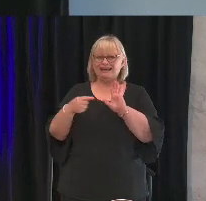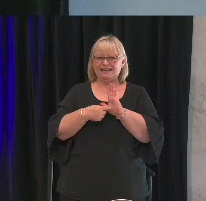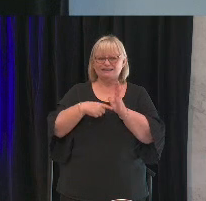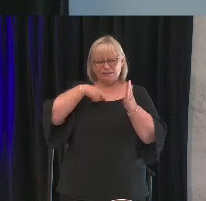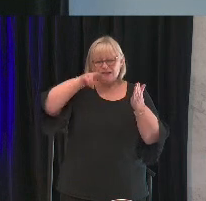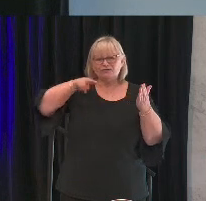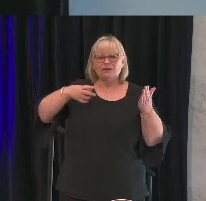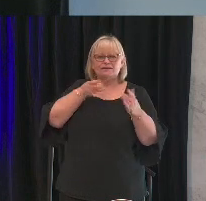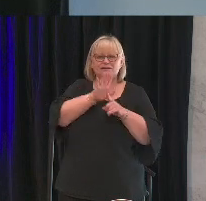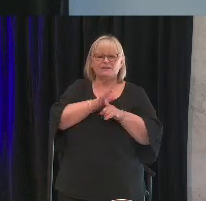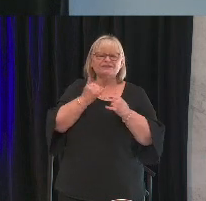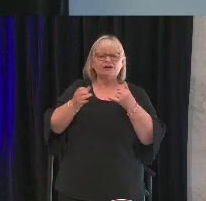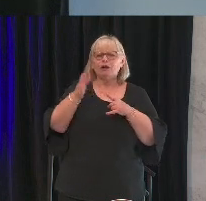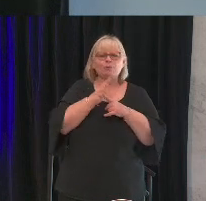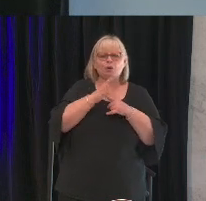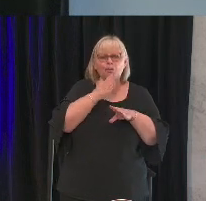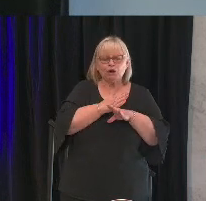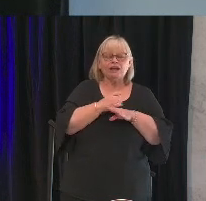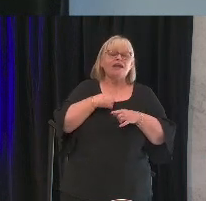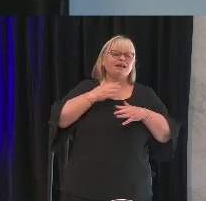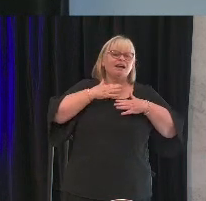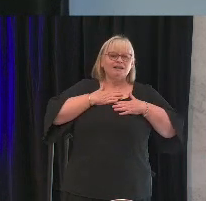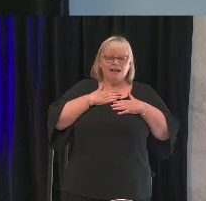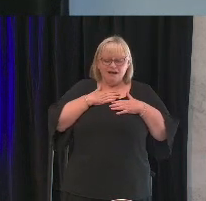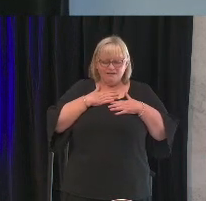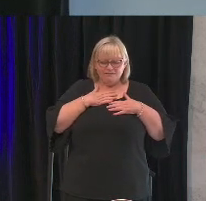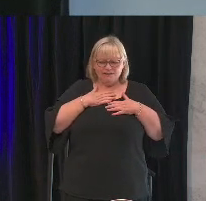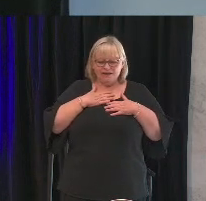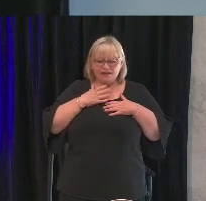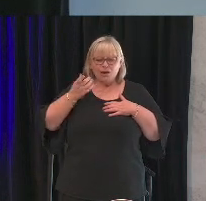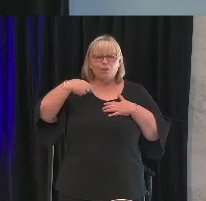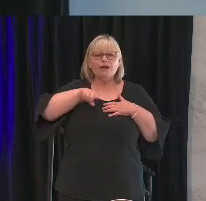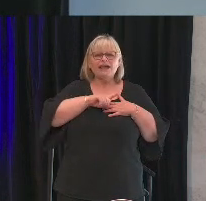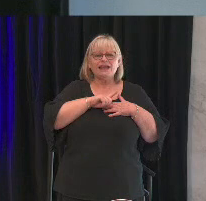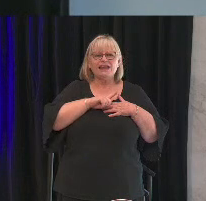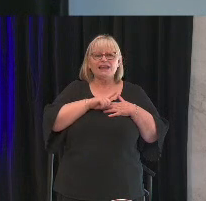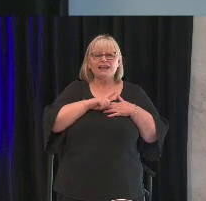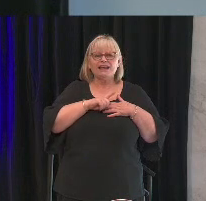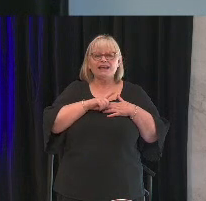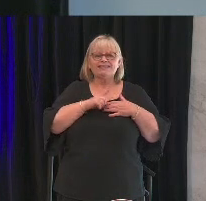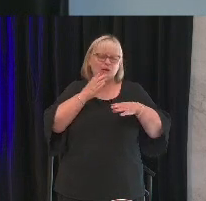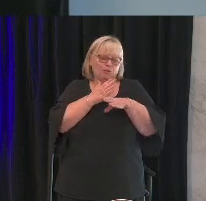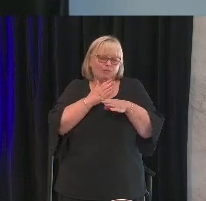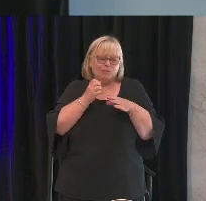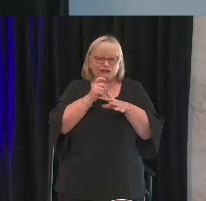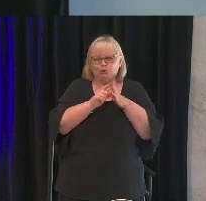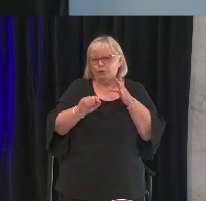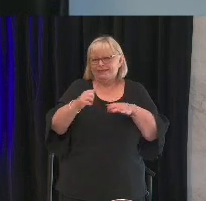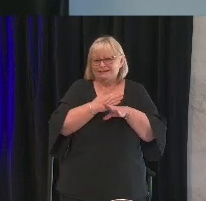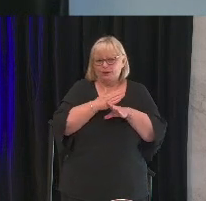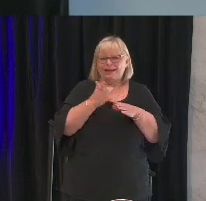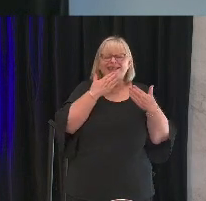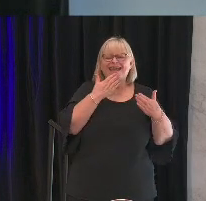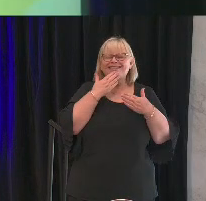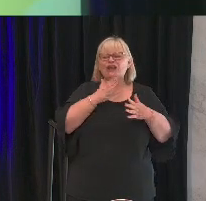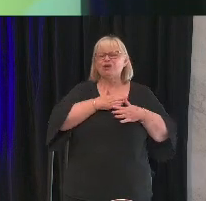It is such important work, and I love that as creative artists, this is the work that we get to do. Thank you